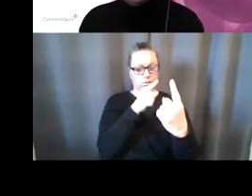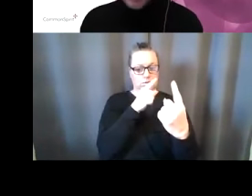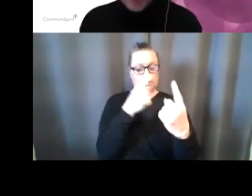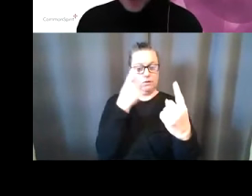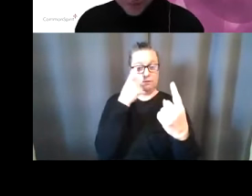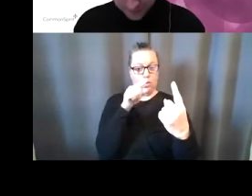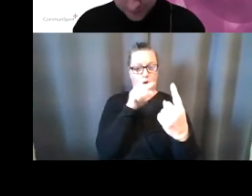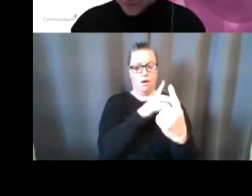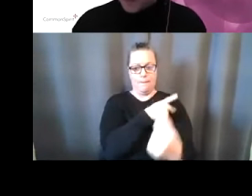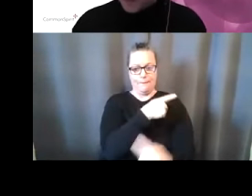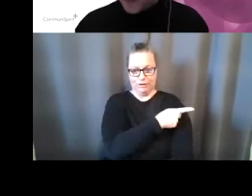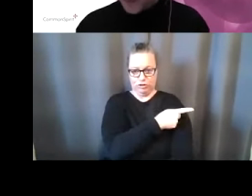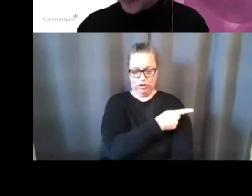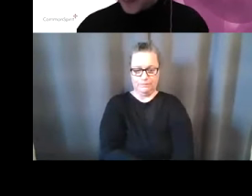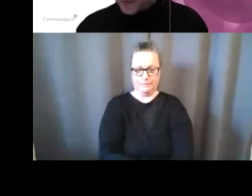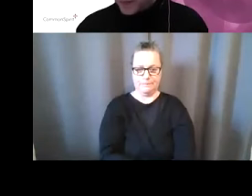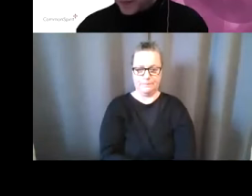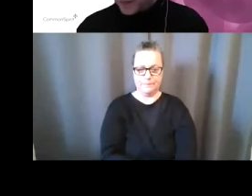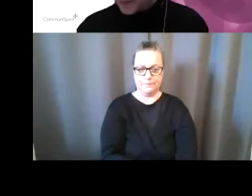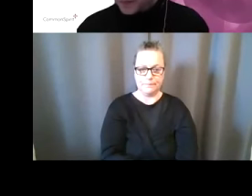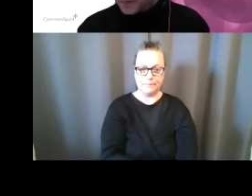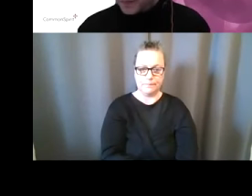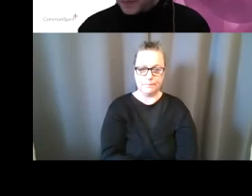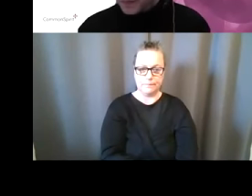for the patient.